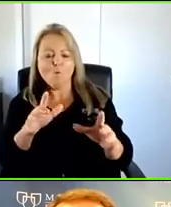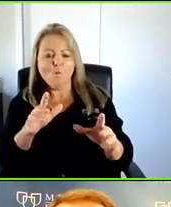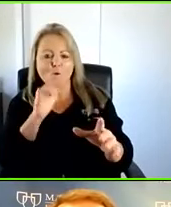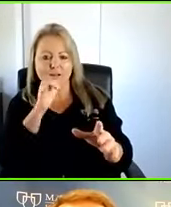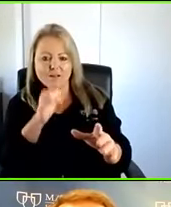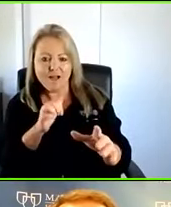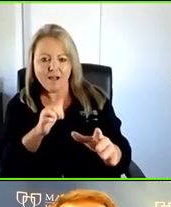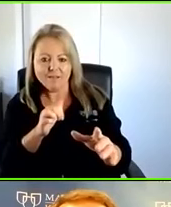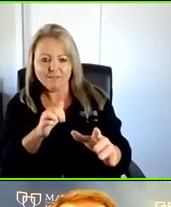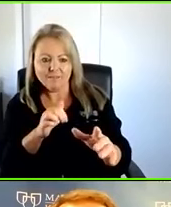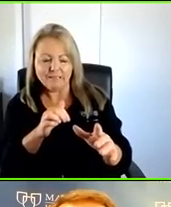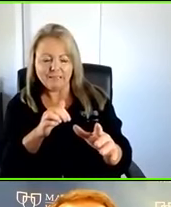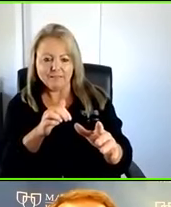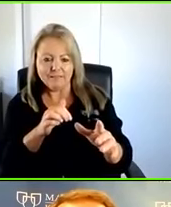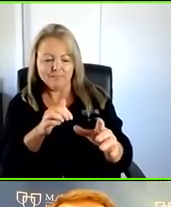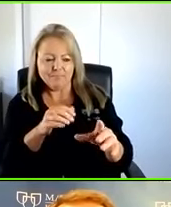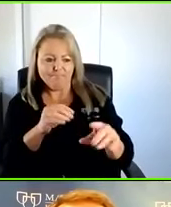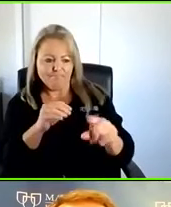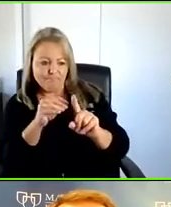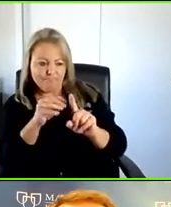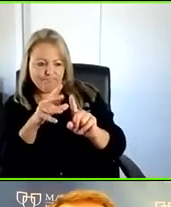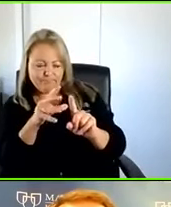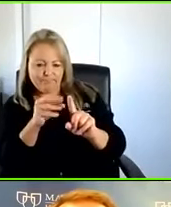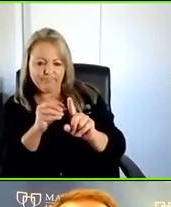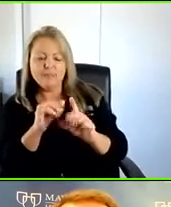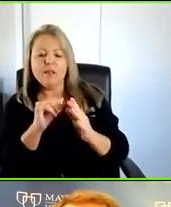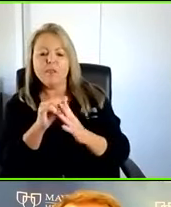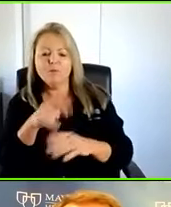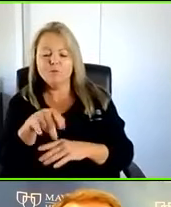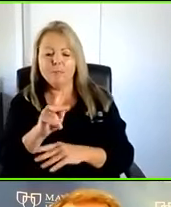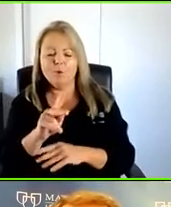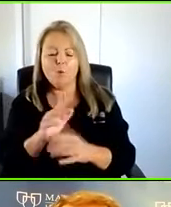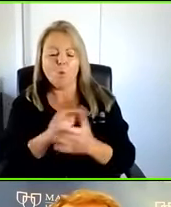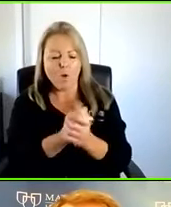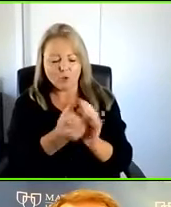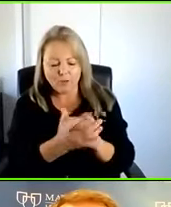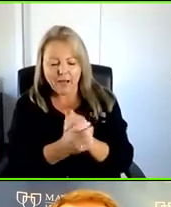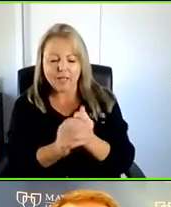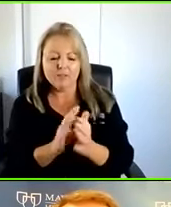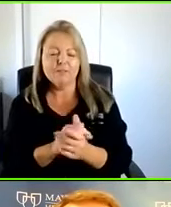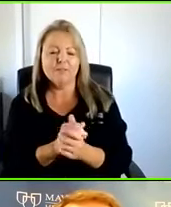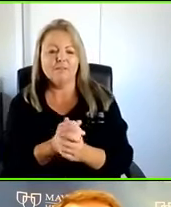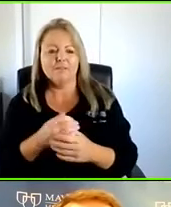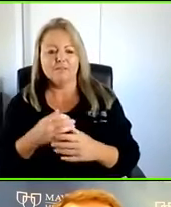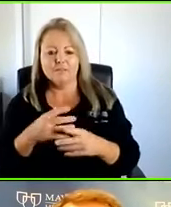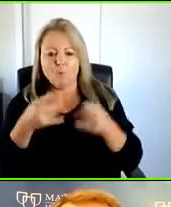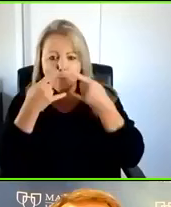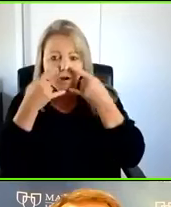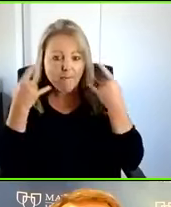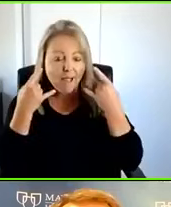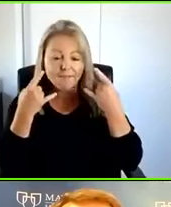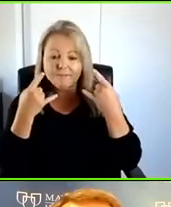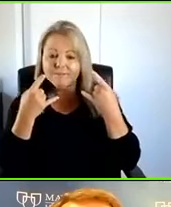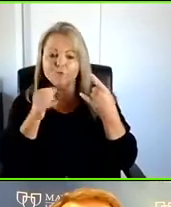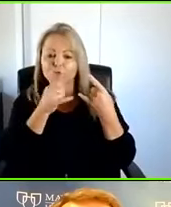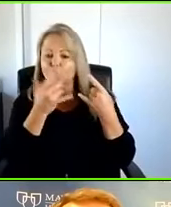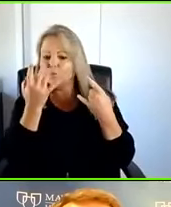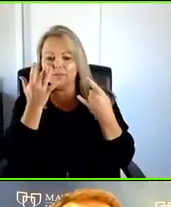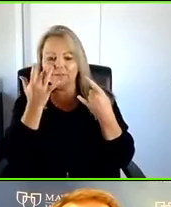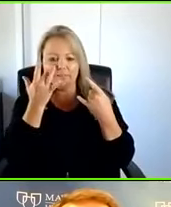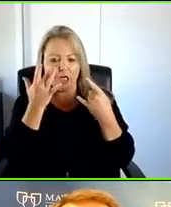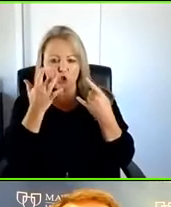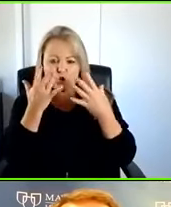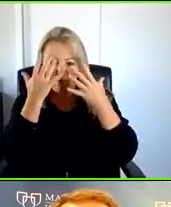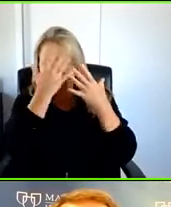consistently to mitigate the risk. Wash your hands, wear your mask, don't touch your face. All of those